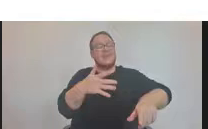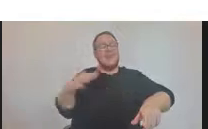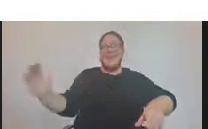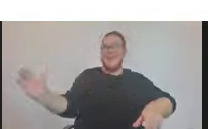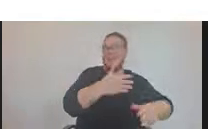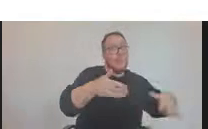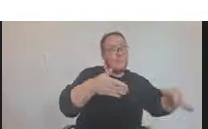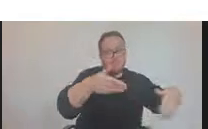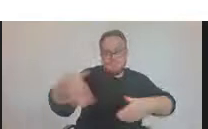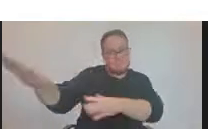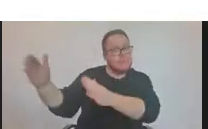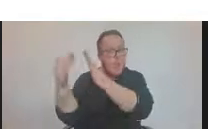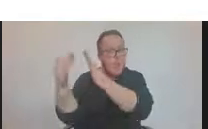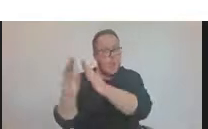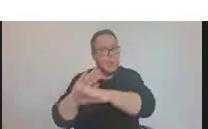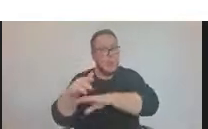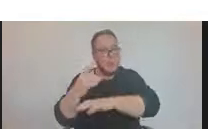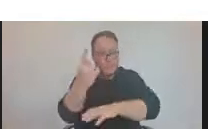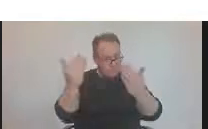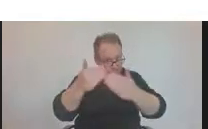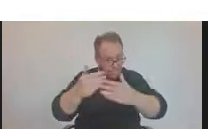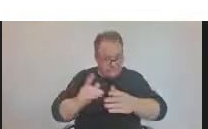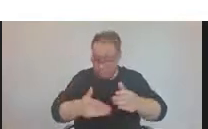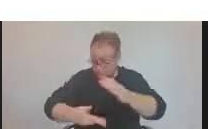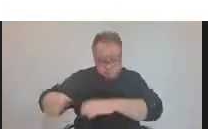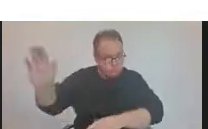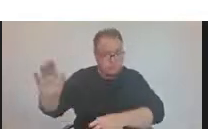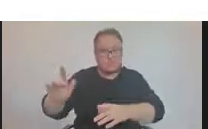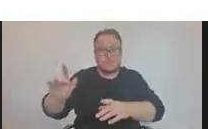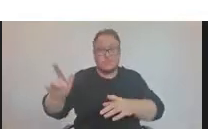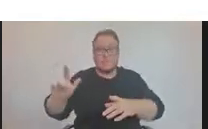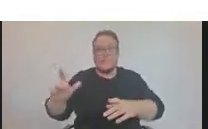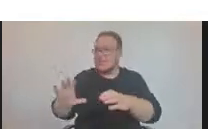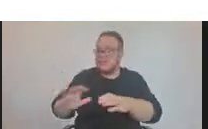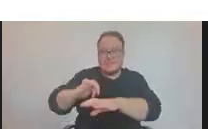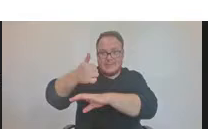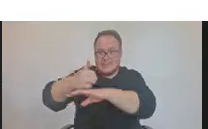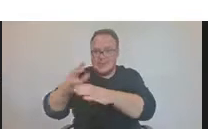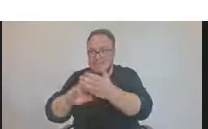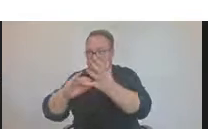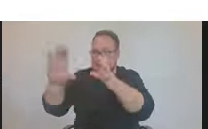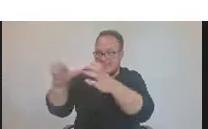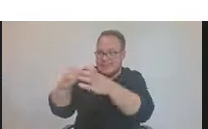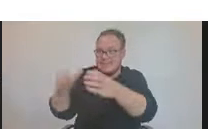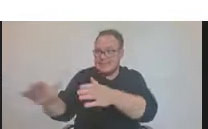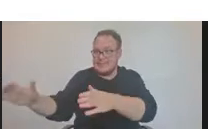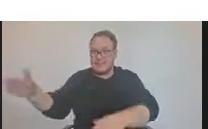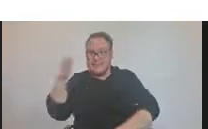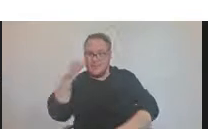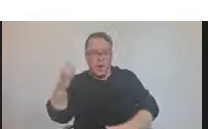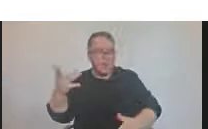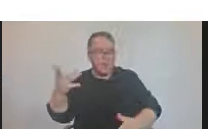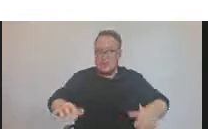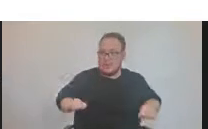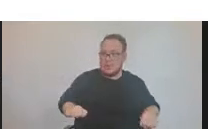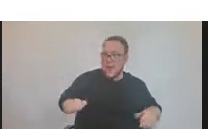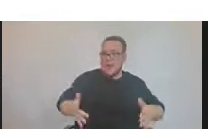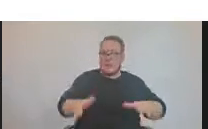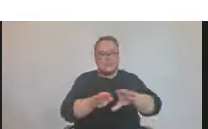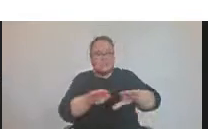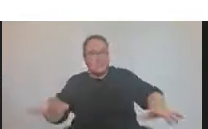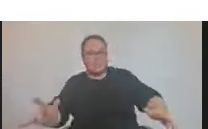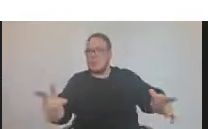the latest version of Microsoft Teams and Windows, and they had mobile phones, and we bought them desks and chairs. We gave them what they needed to be able to